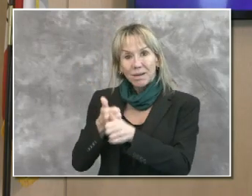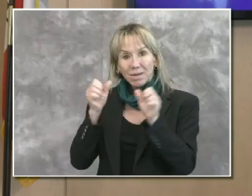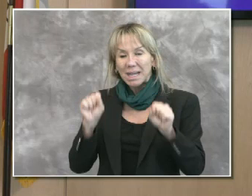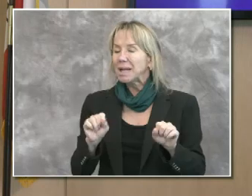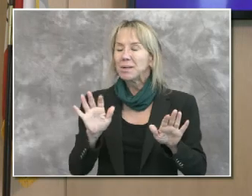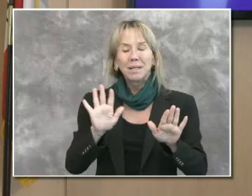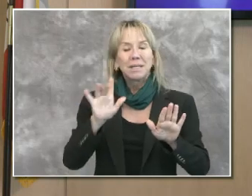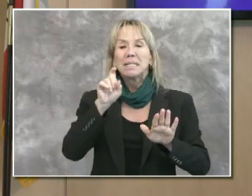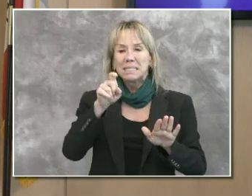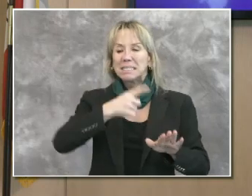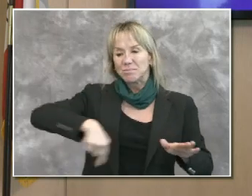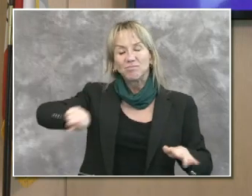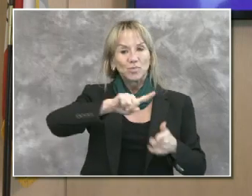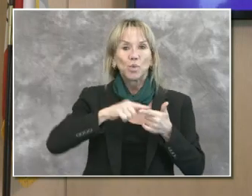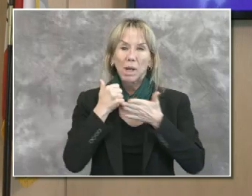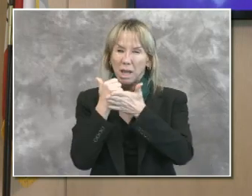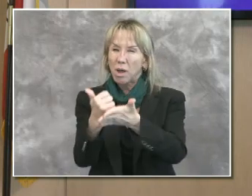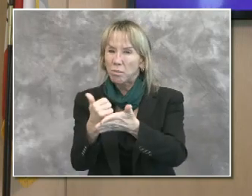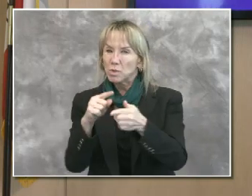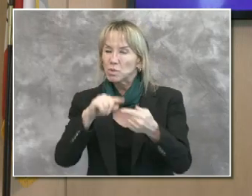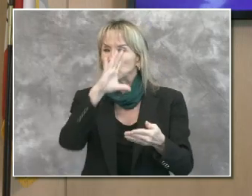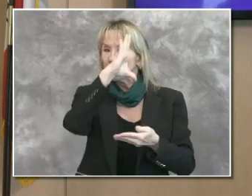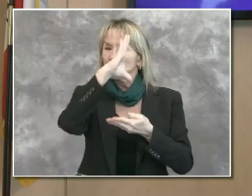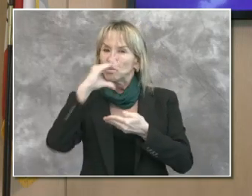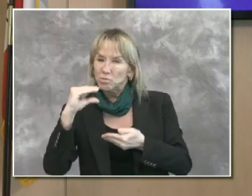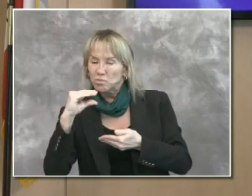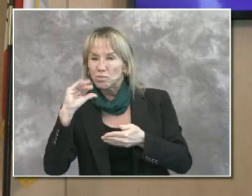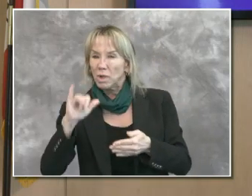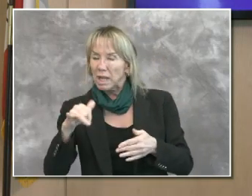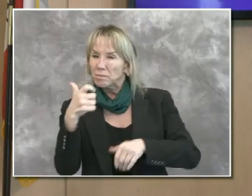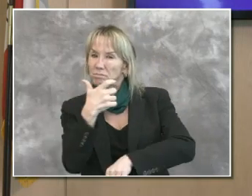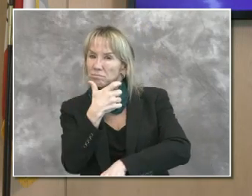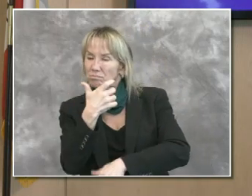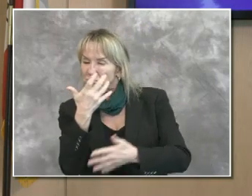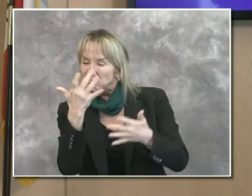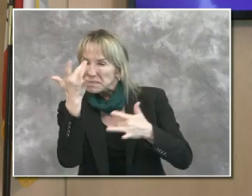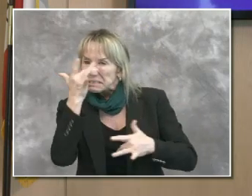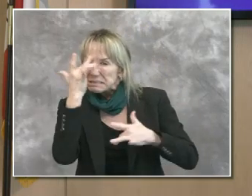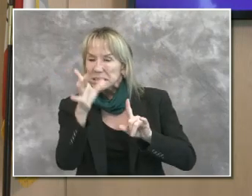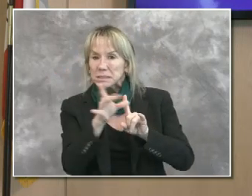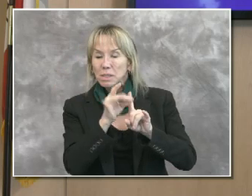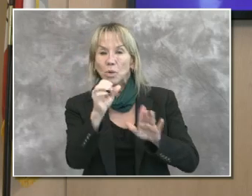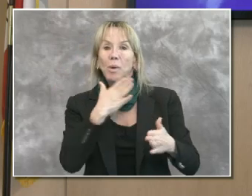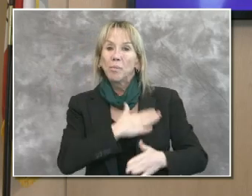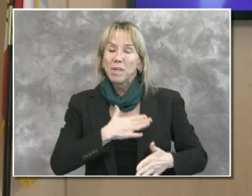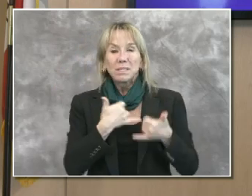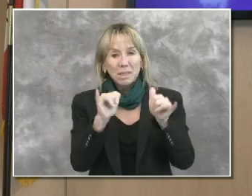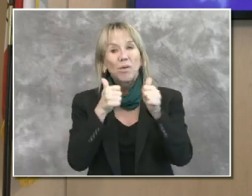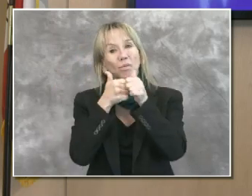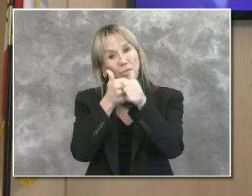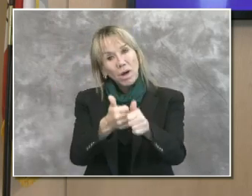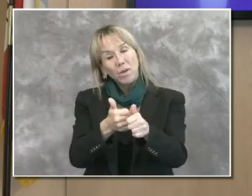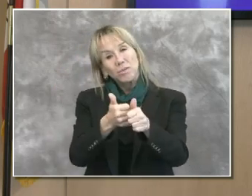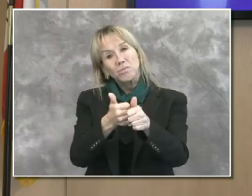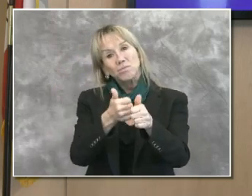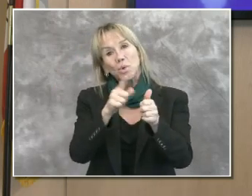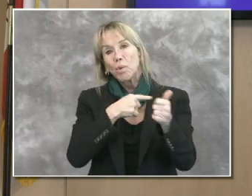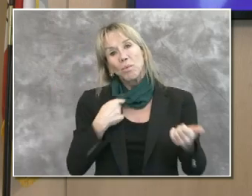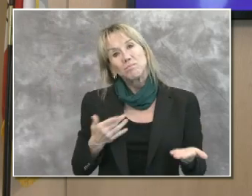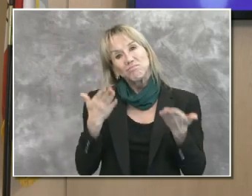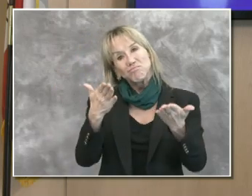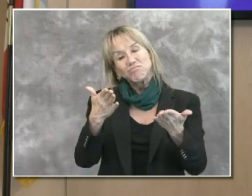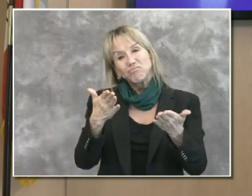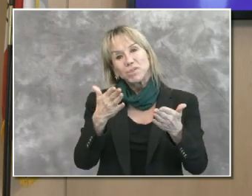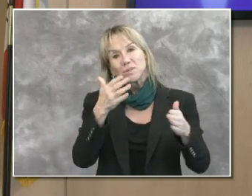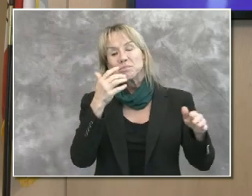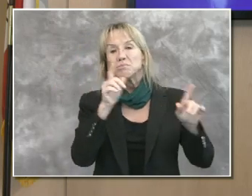to defeat this virus. So please continue to take the recommended safety precautions to protect yourself and your